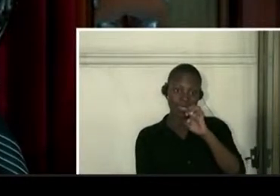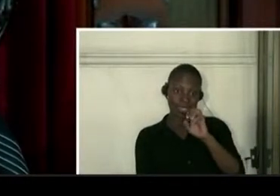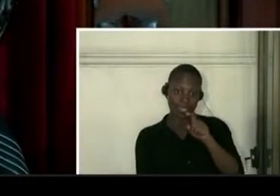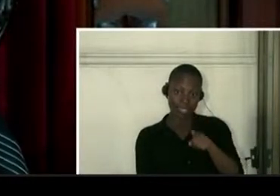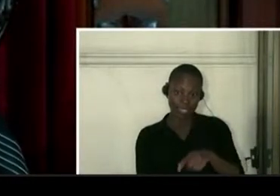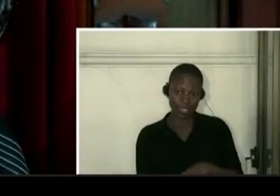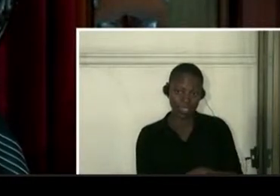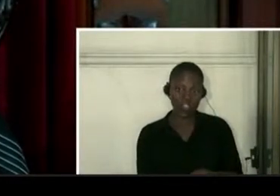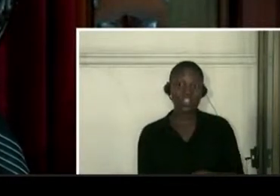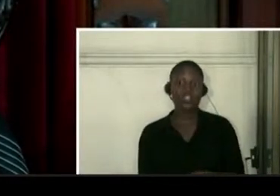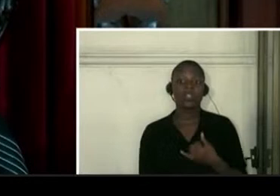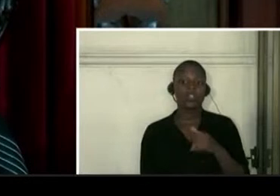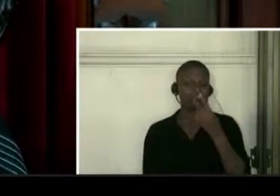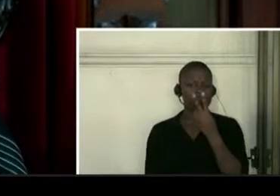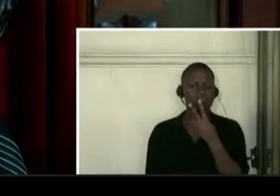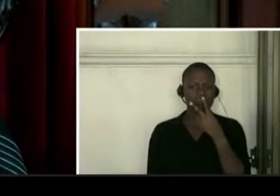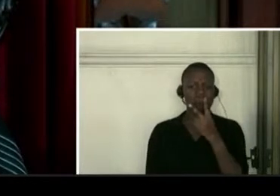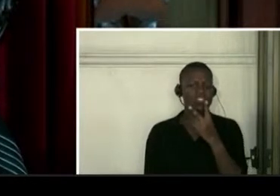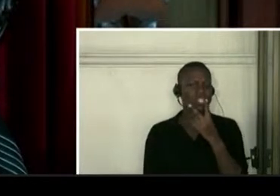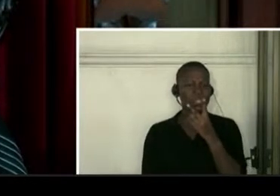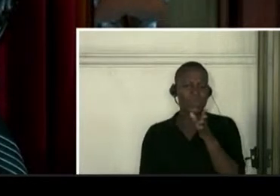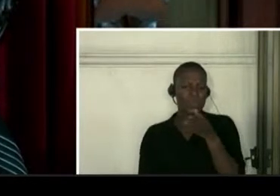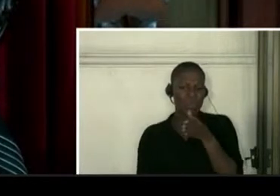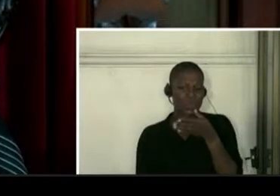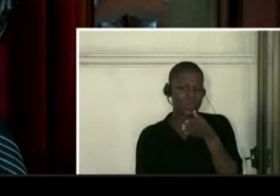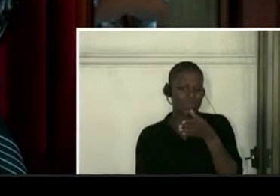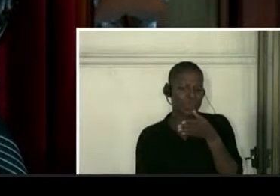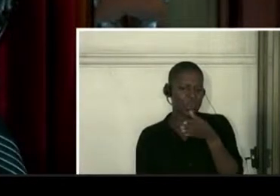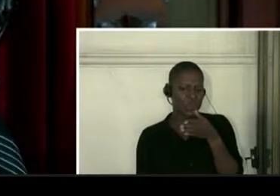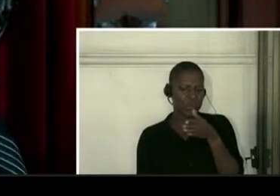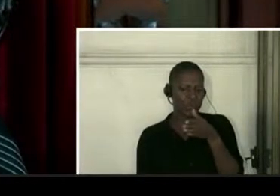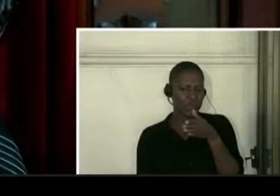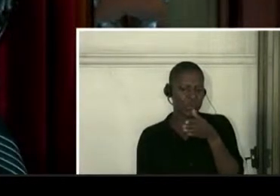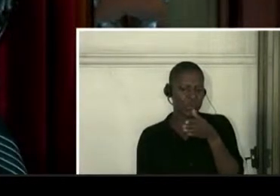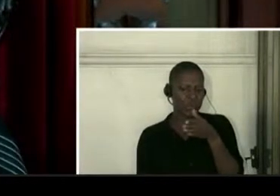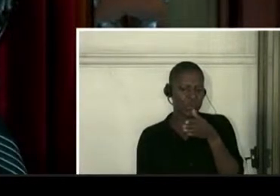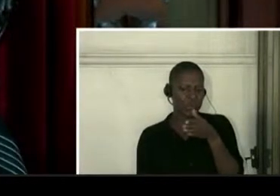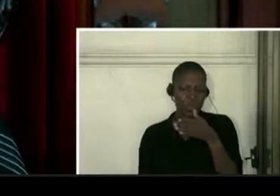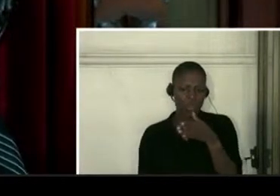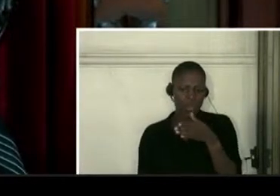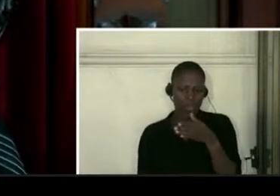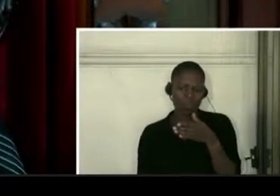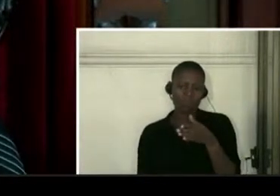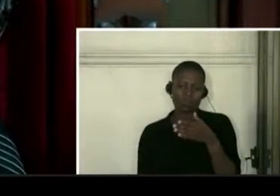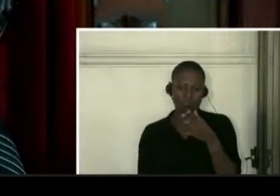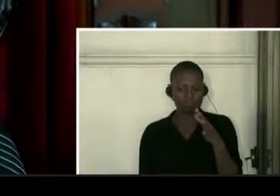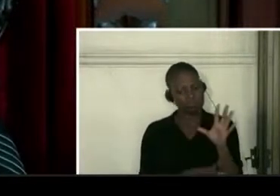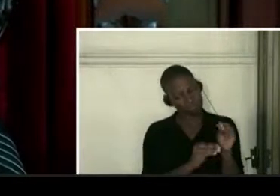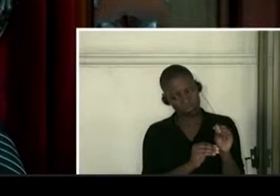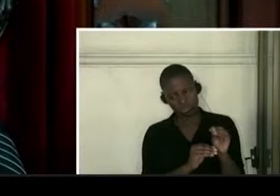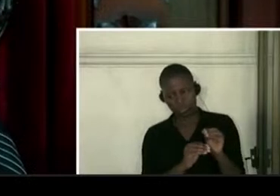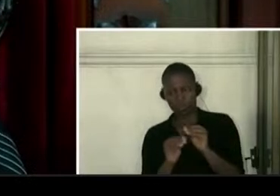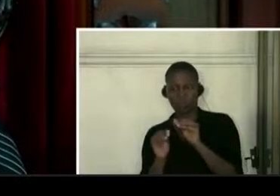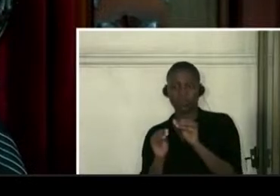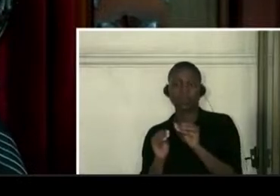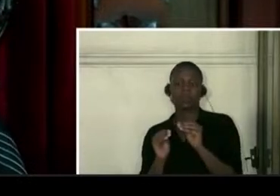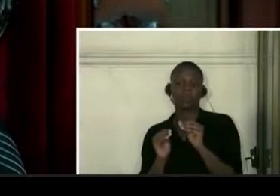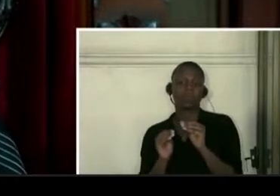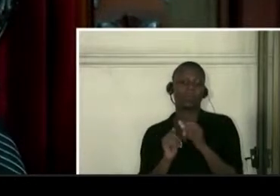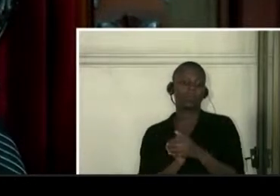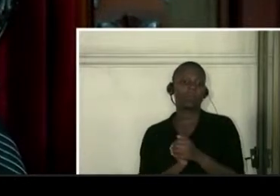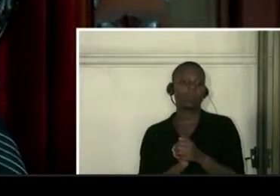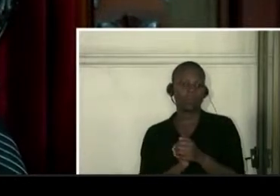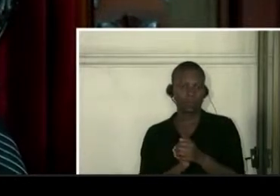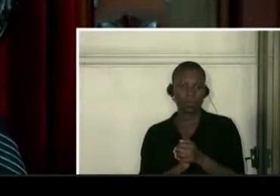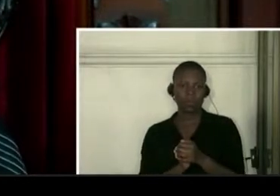It seems as if Honorable Taku Rajpanzi is not here. We are going to move on to the following speaker,